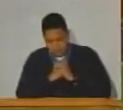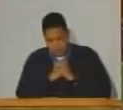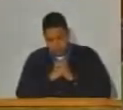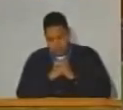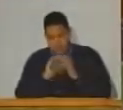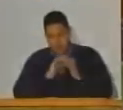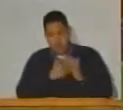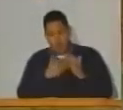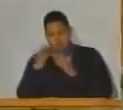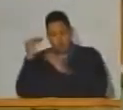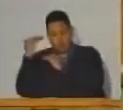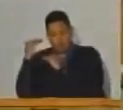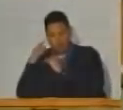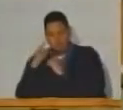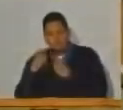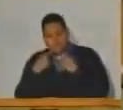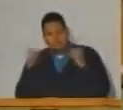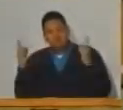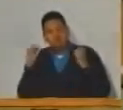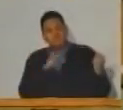the strength in all of us.